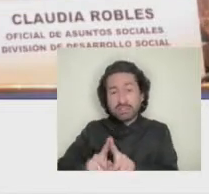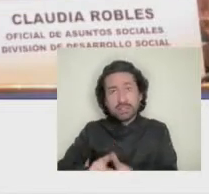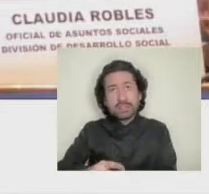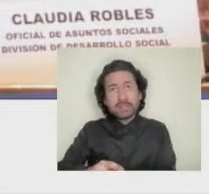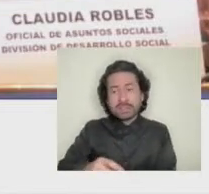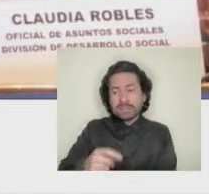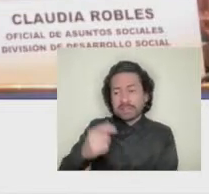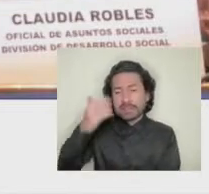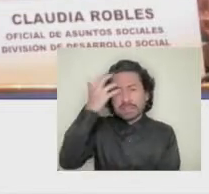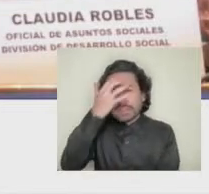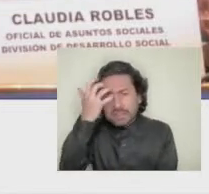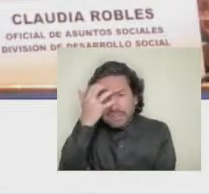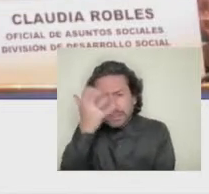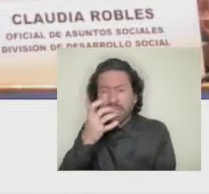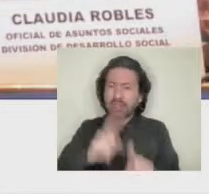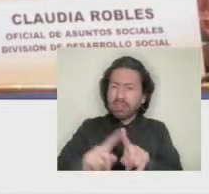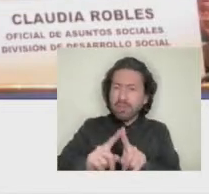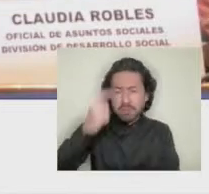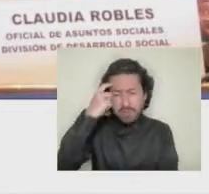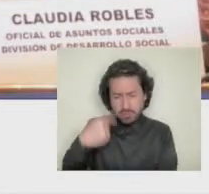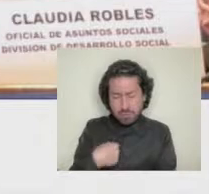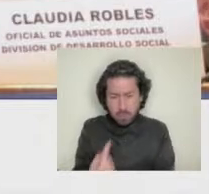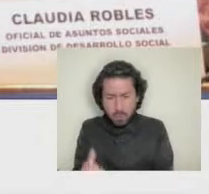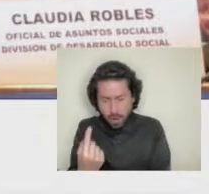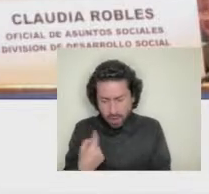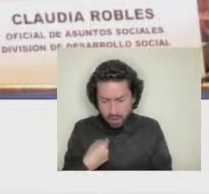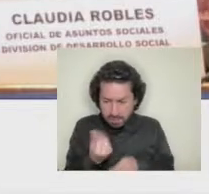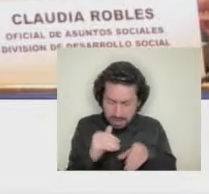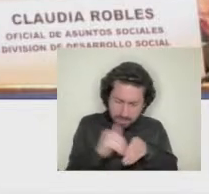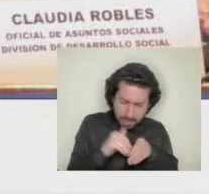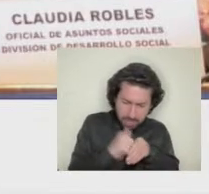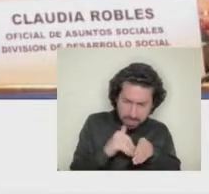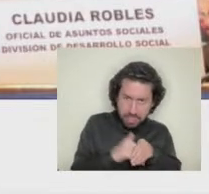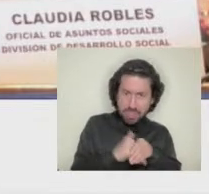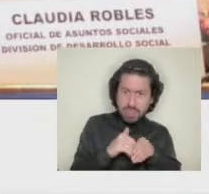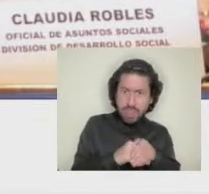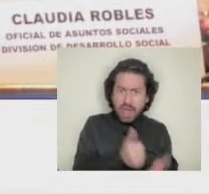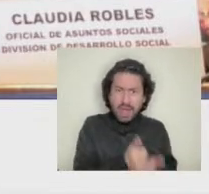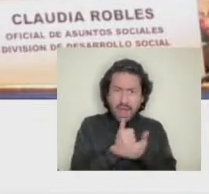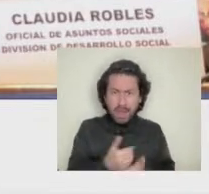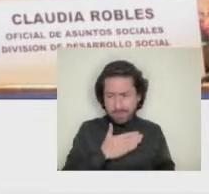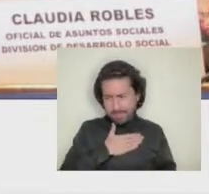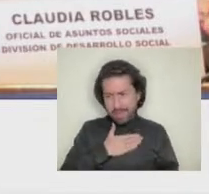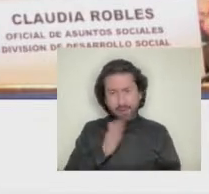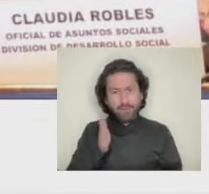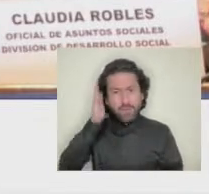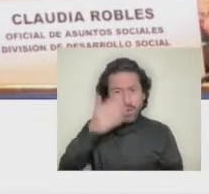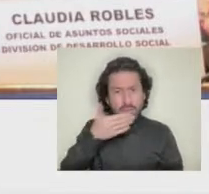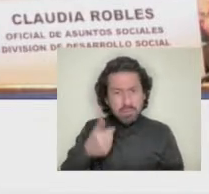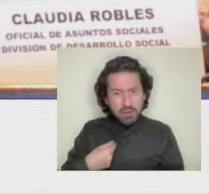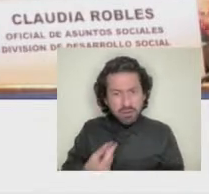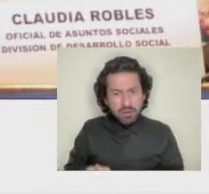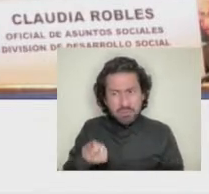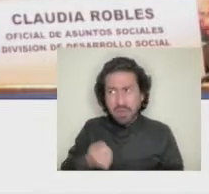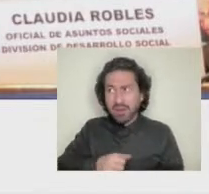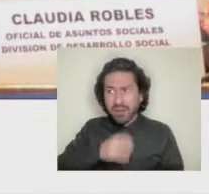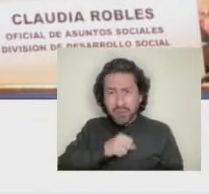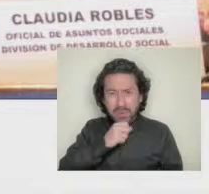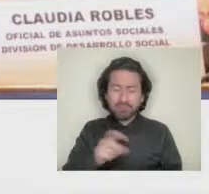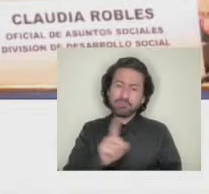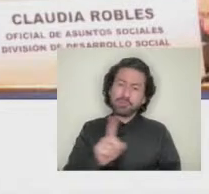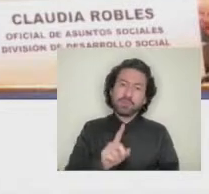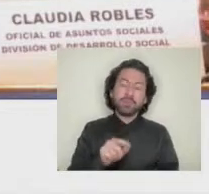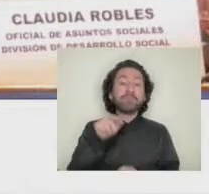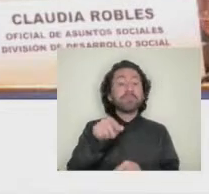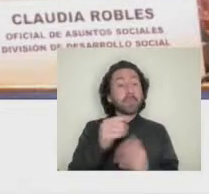We are within a framework of uncertainty, so as to think that only individual savings will give a way out to this